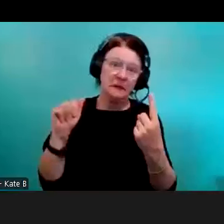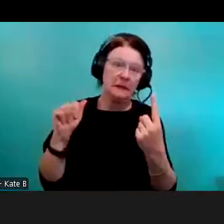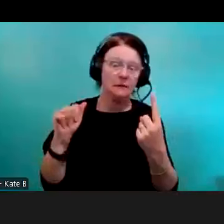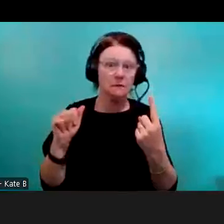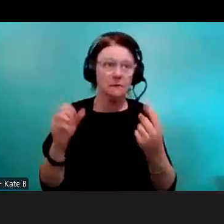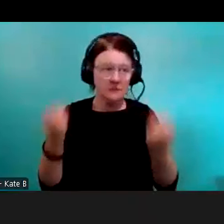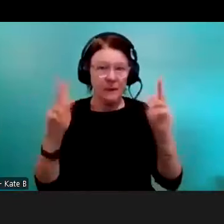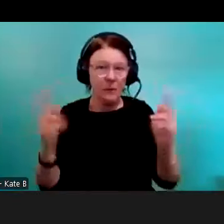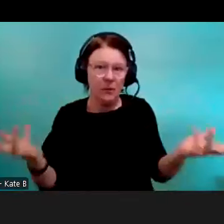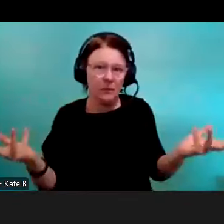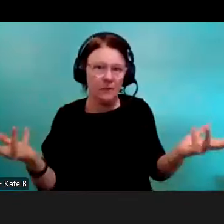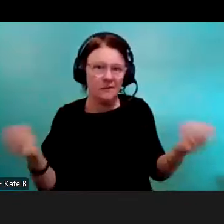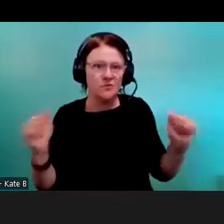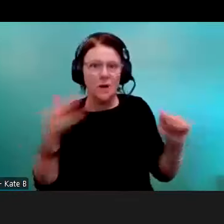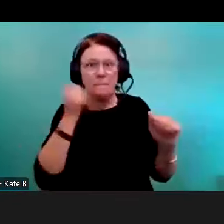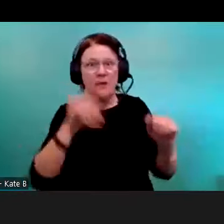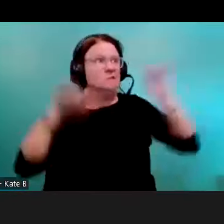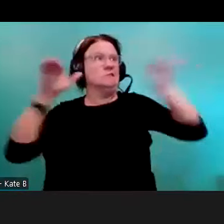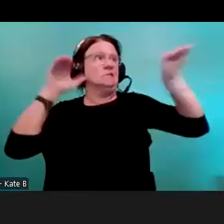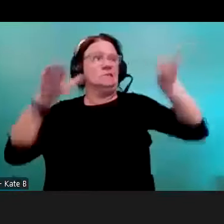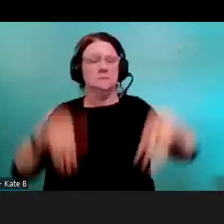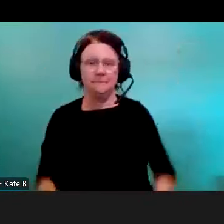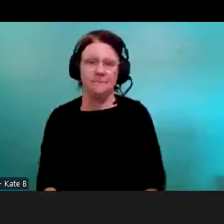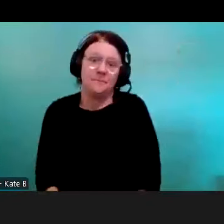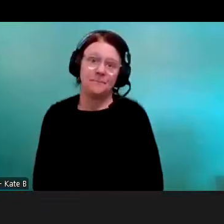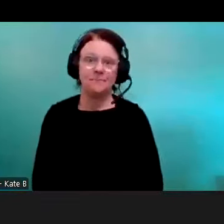So we just need to do a better job making our voices heard.